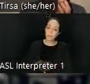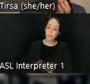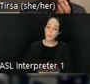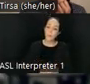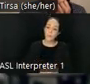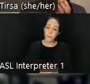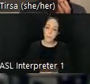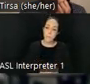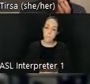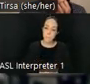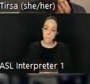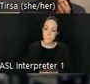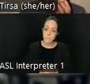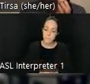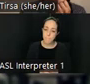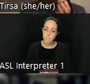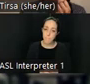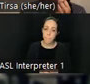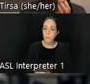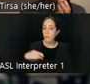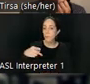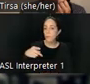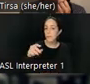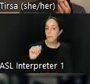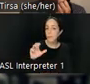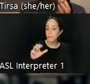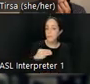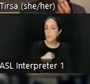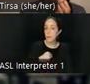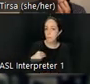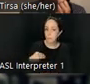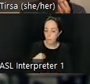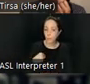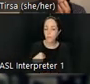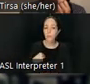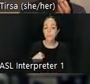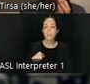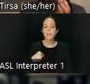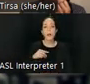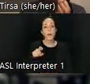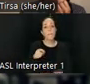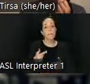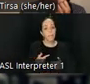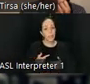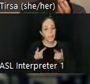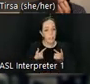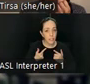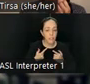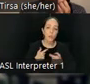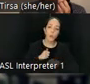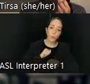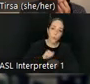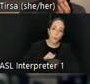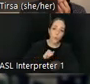with the PAC's membership, you have to live, work, worship, play, or go to school